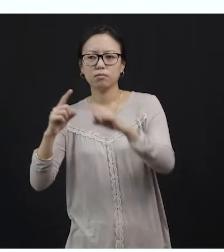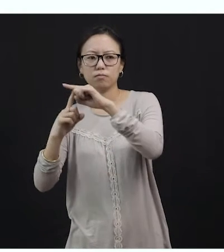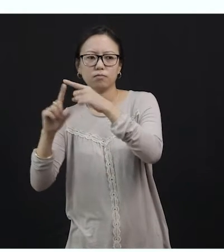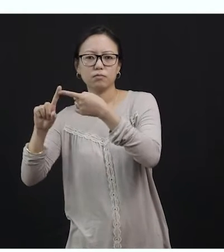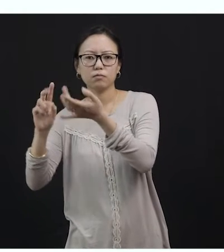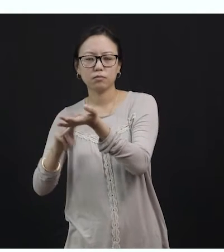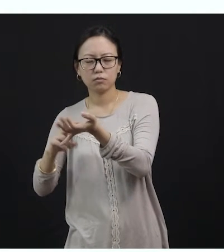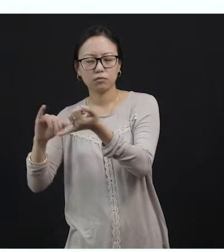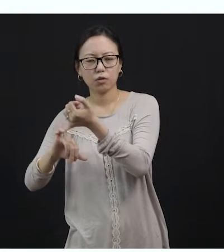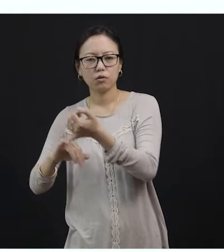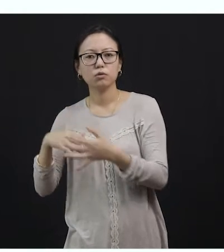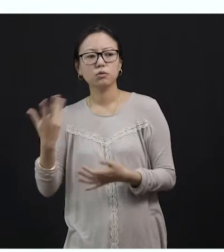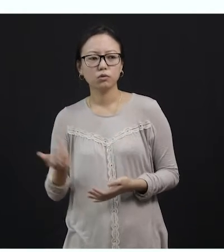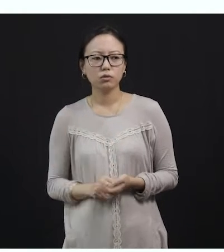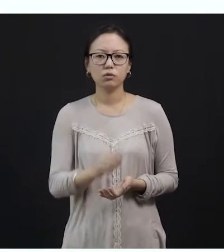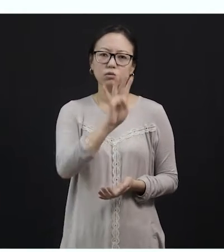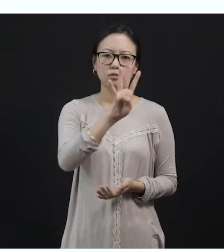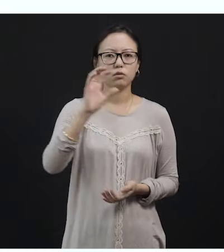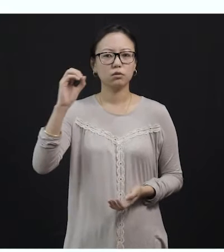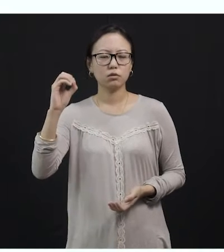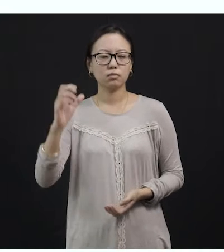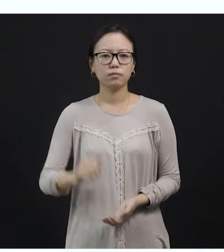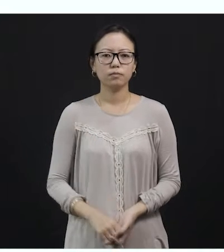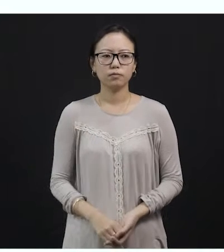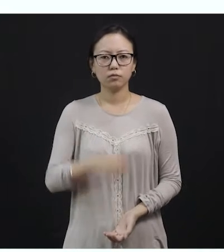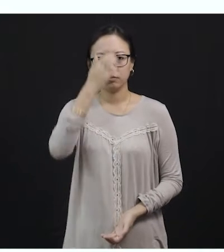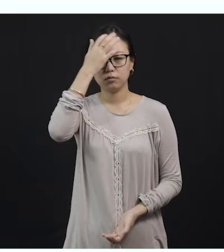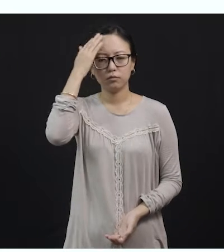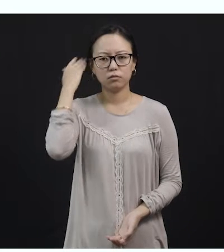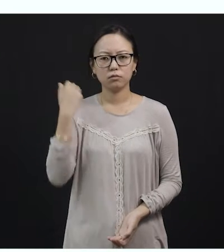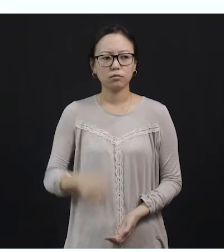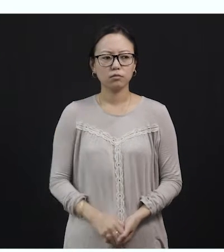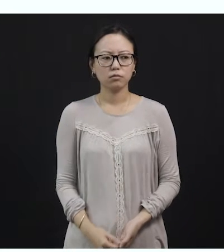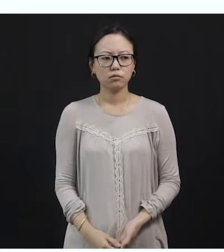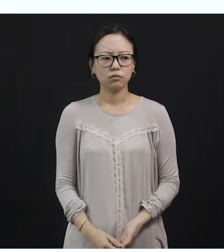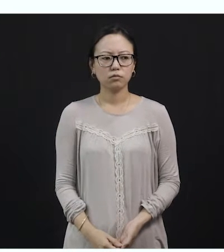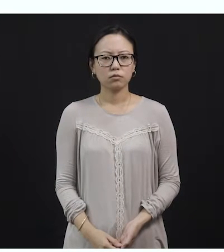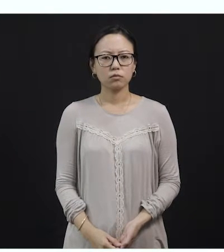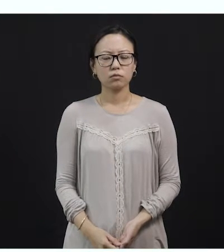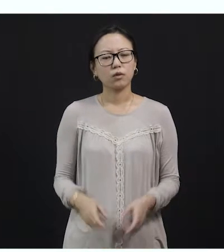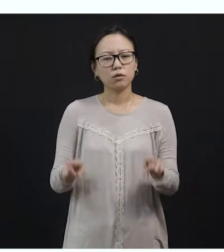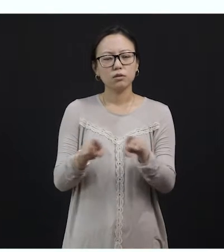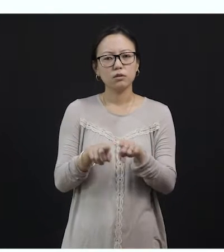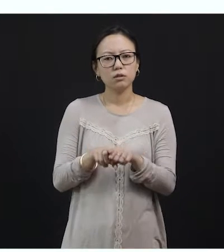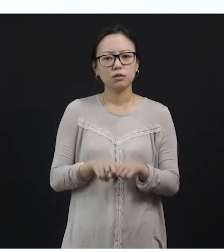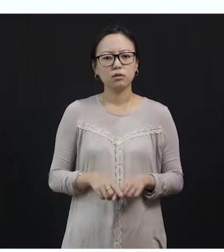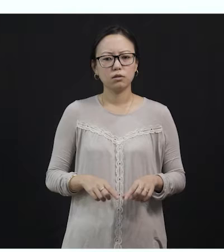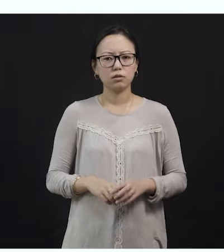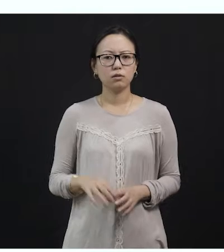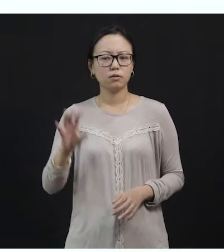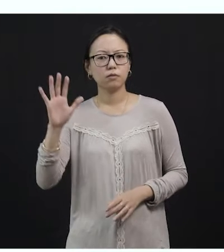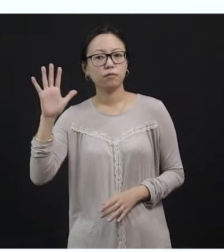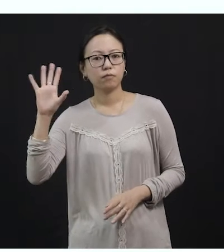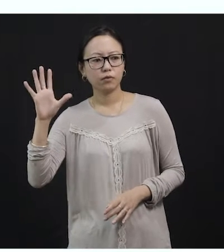get 4, 0, 40. All right, children? Now, in the same way, in the next row, we